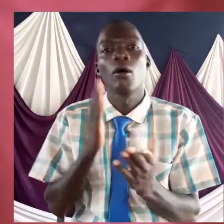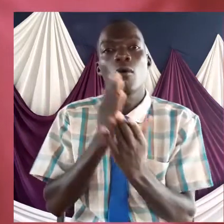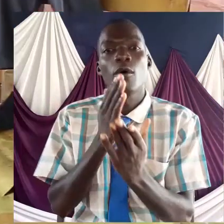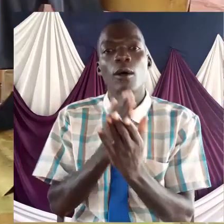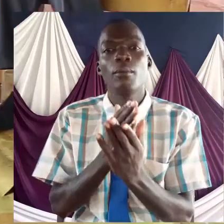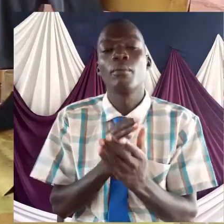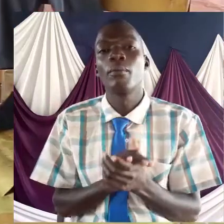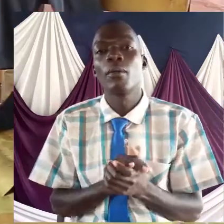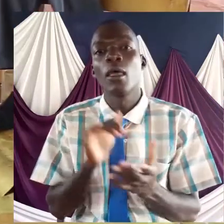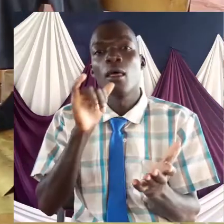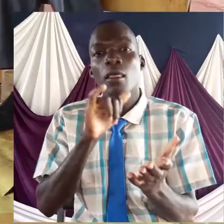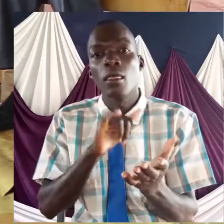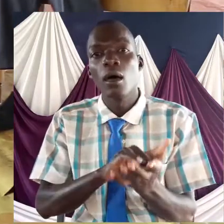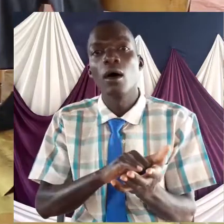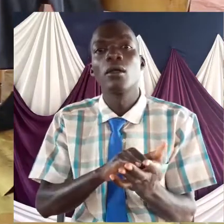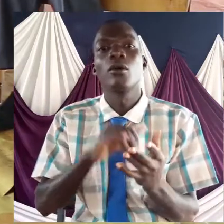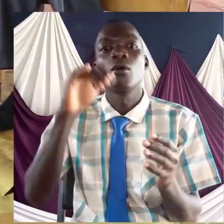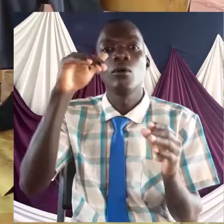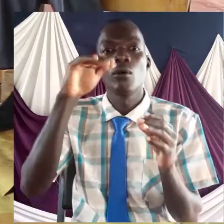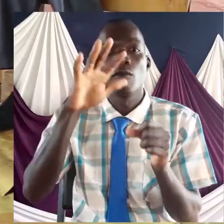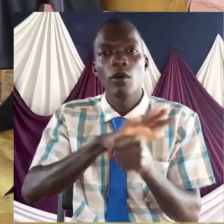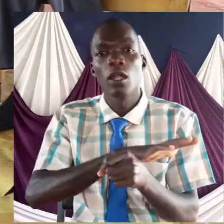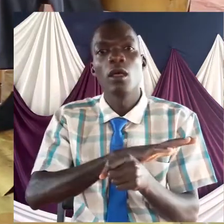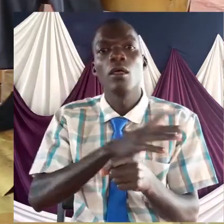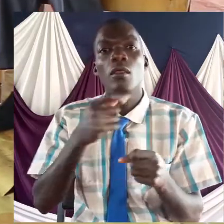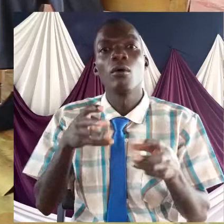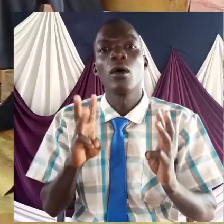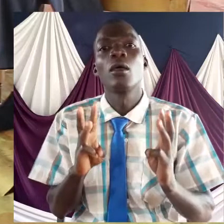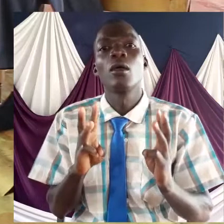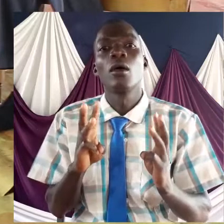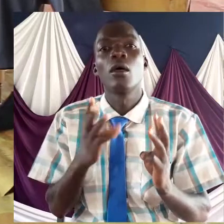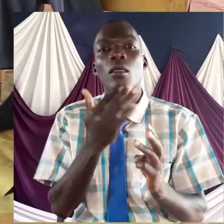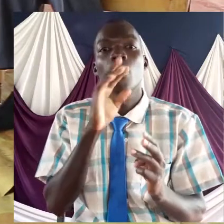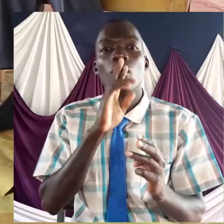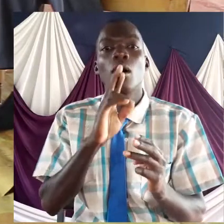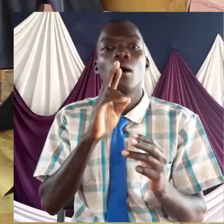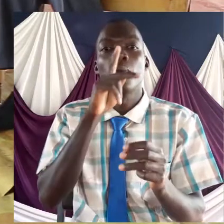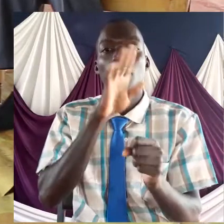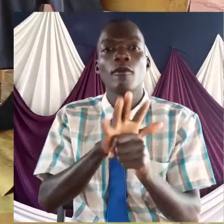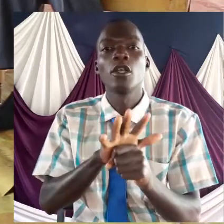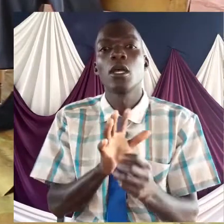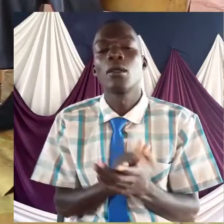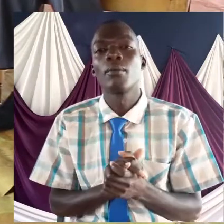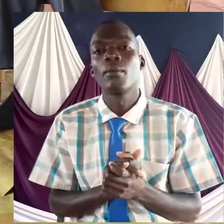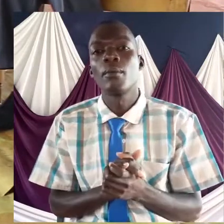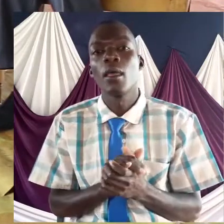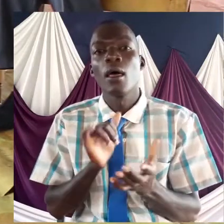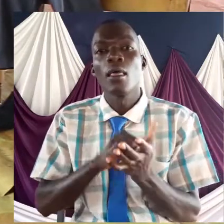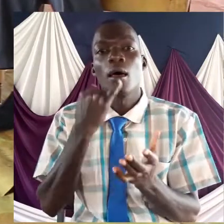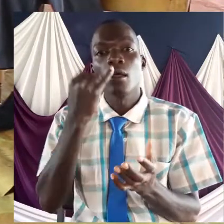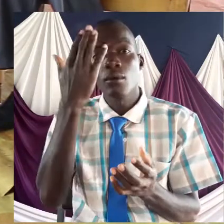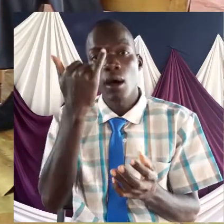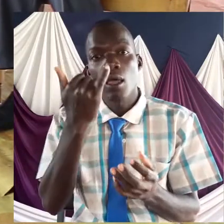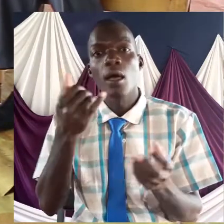confirmed, that they have been fulfilled the way they were prophesied. Mm-hmm. That is why,